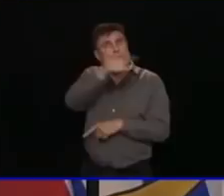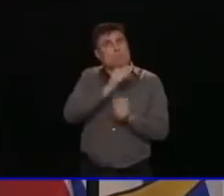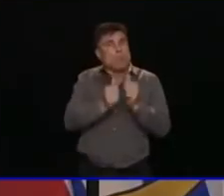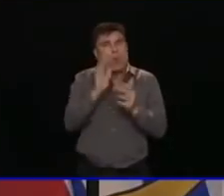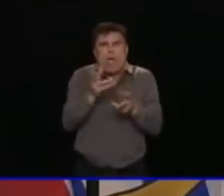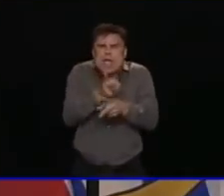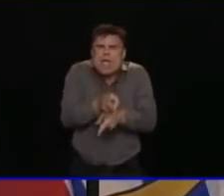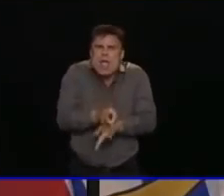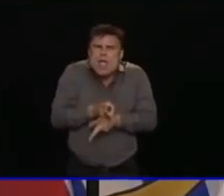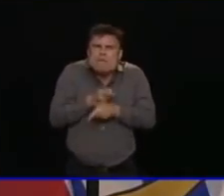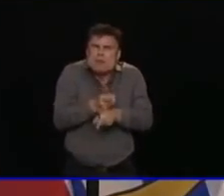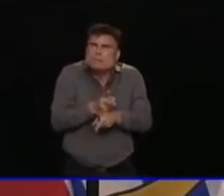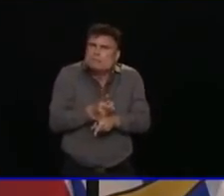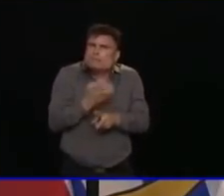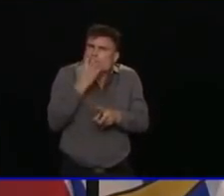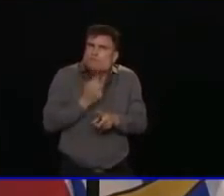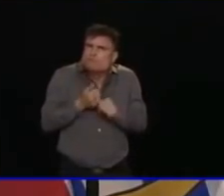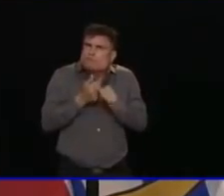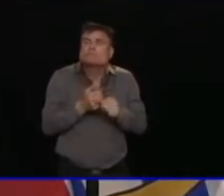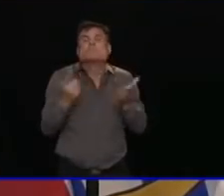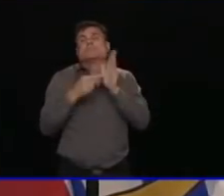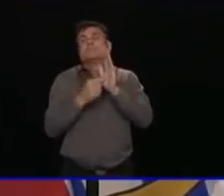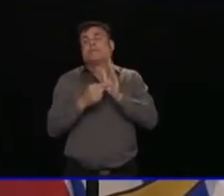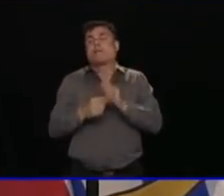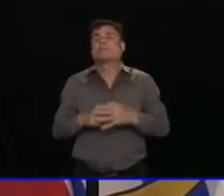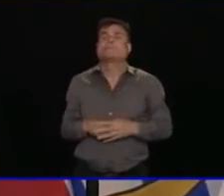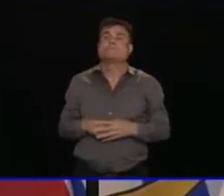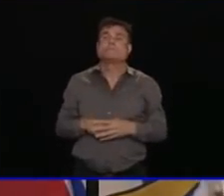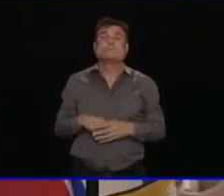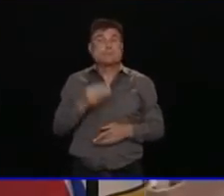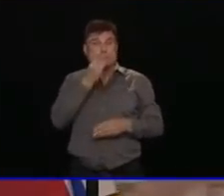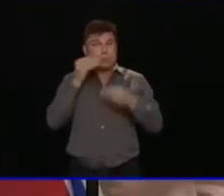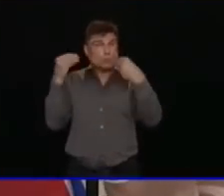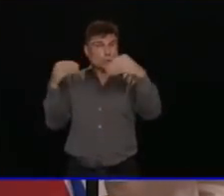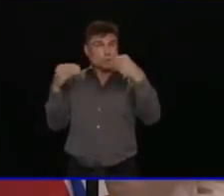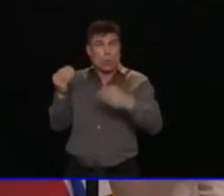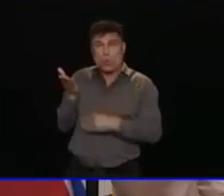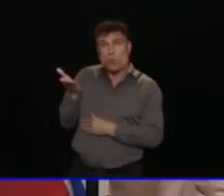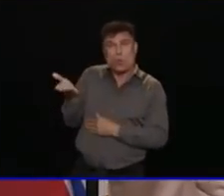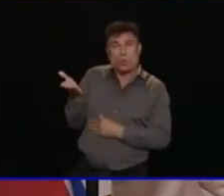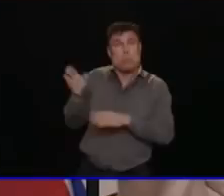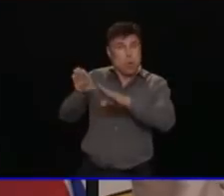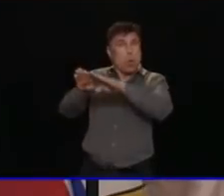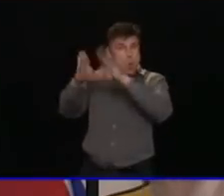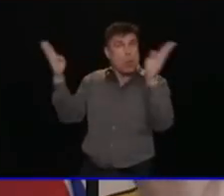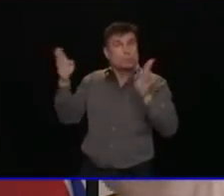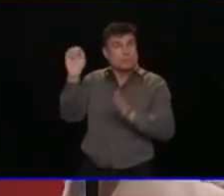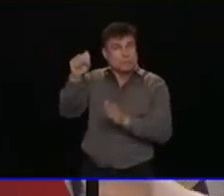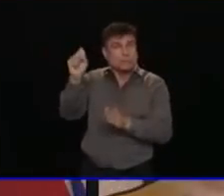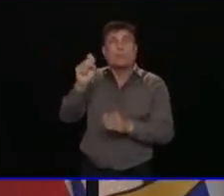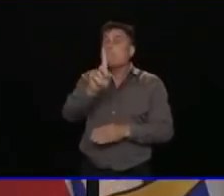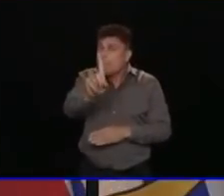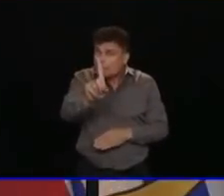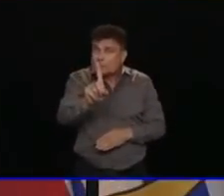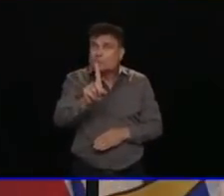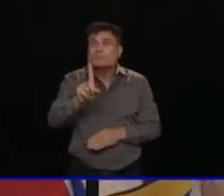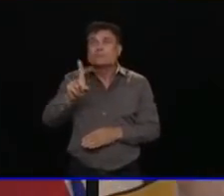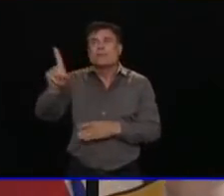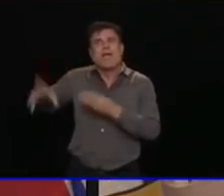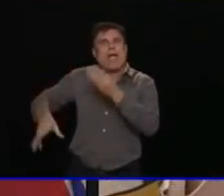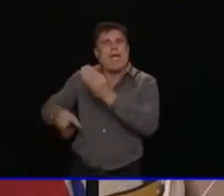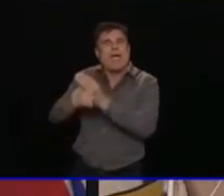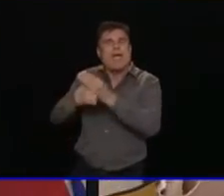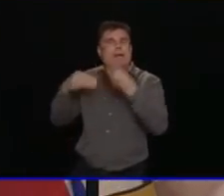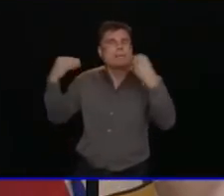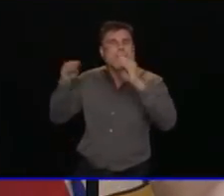protect us when we do need to be in close contact with each other. We've put in measures that help us take transit safely, that help